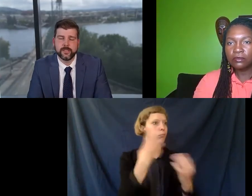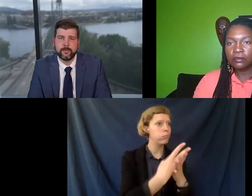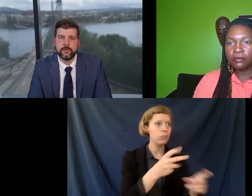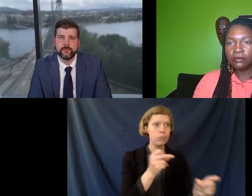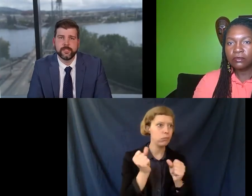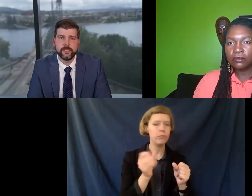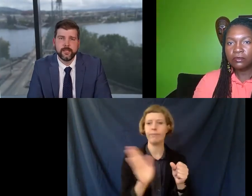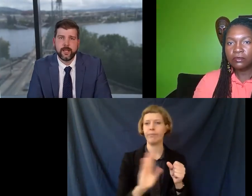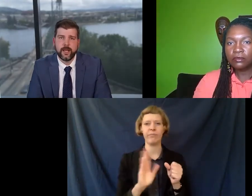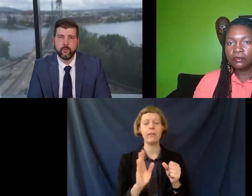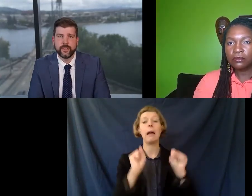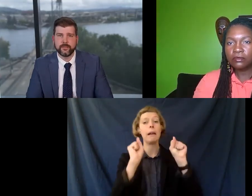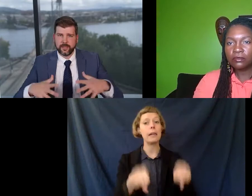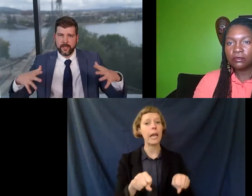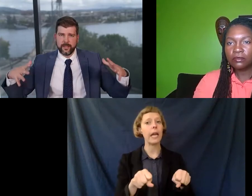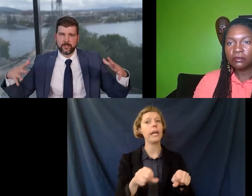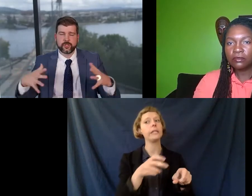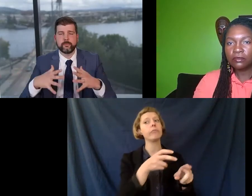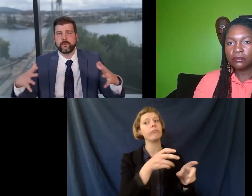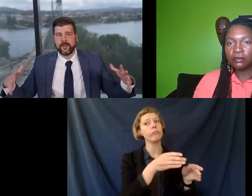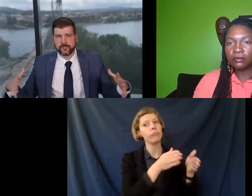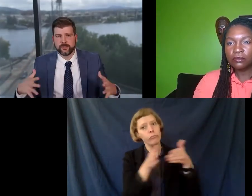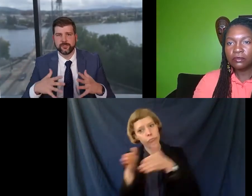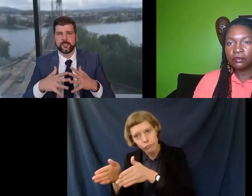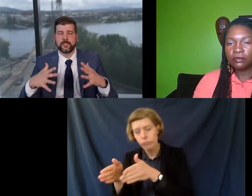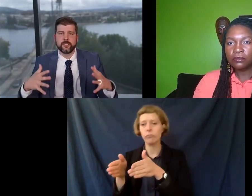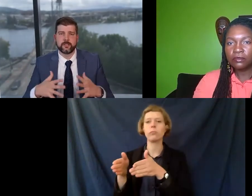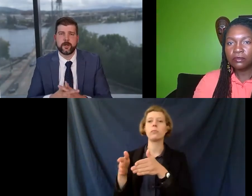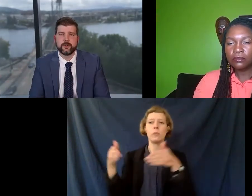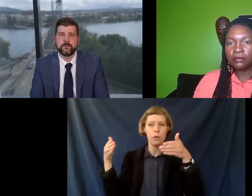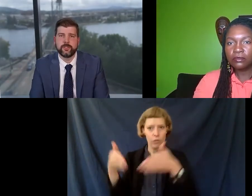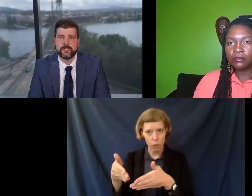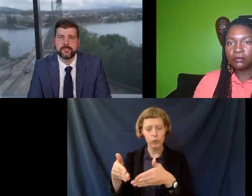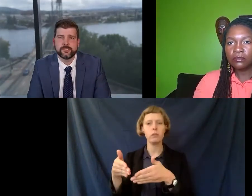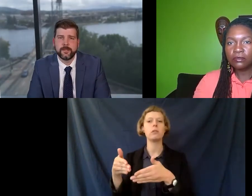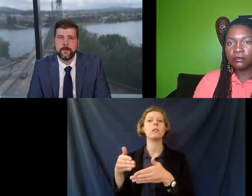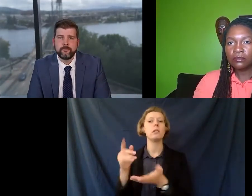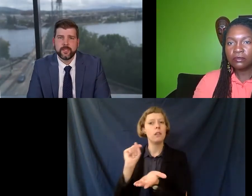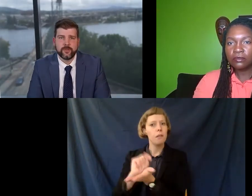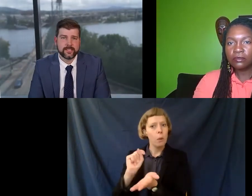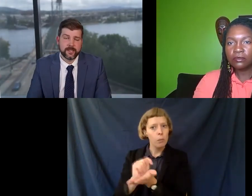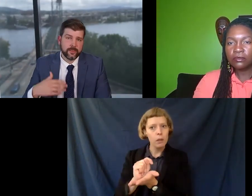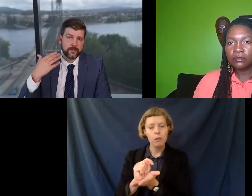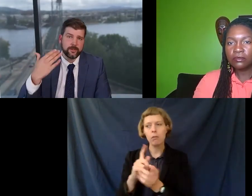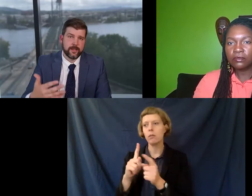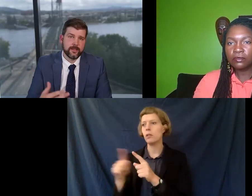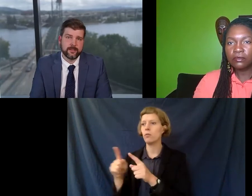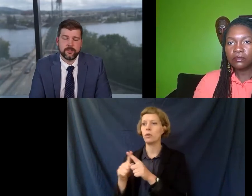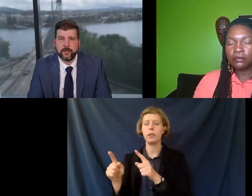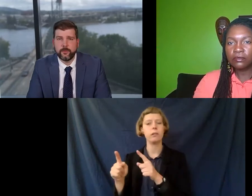working collaboratively with treatment professionals and Department of Community Justice. So that's another